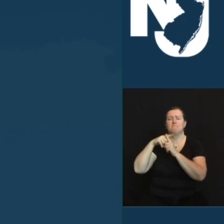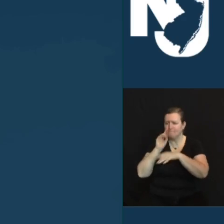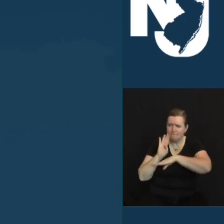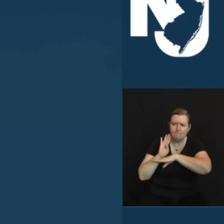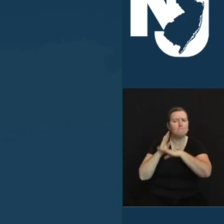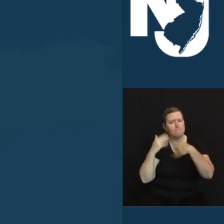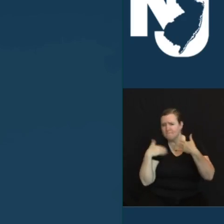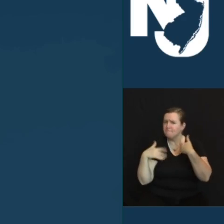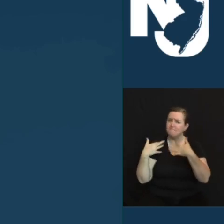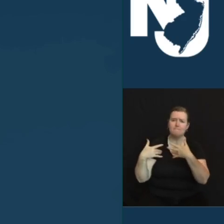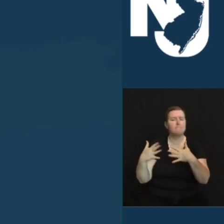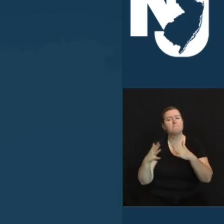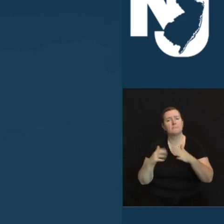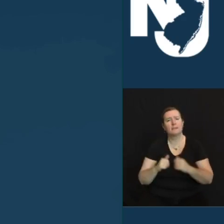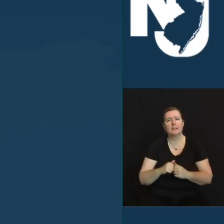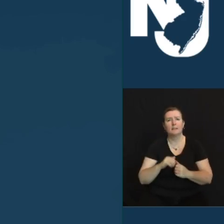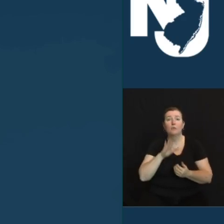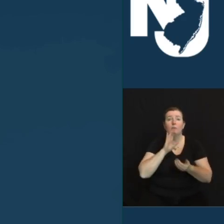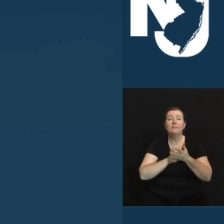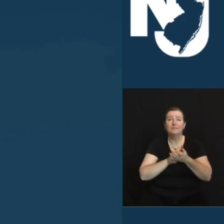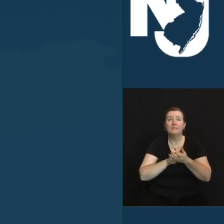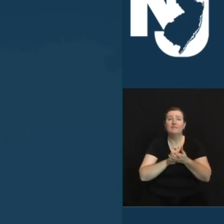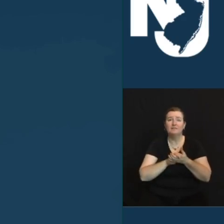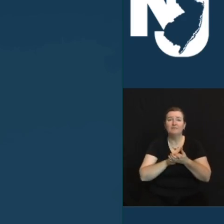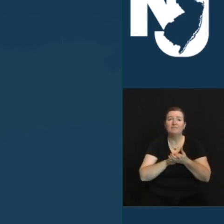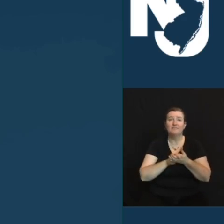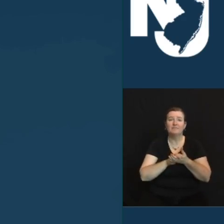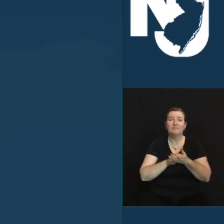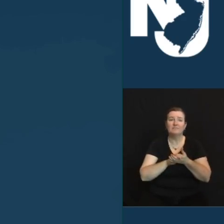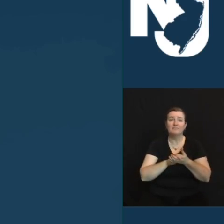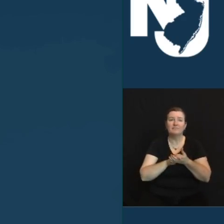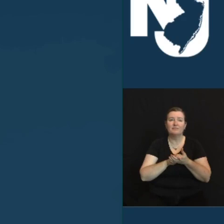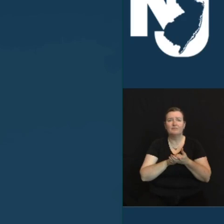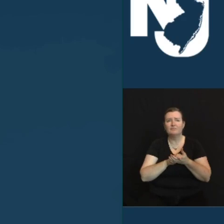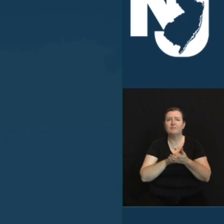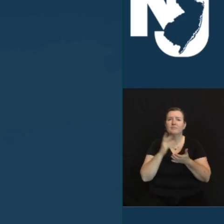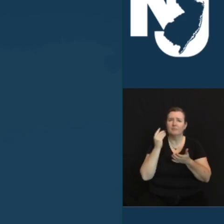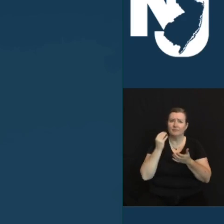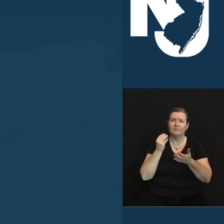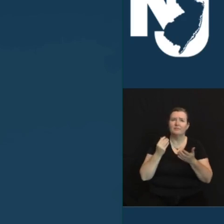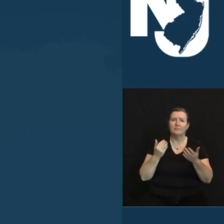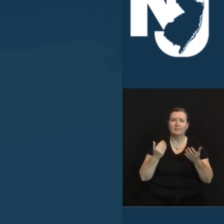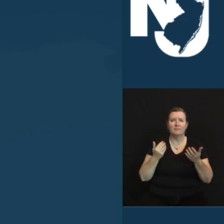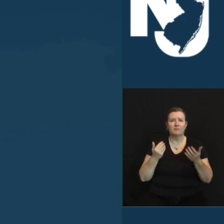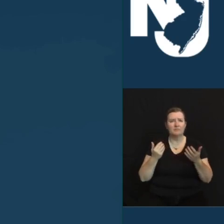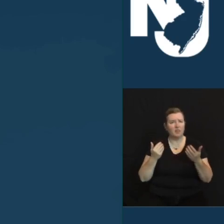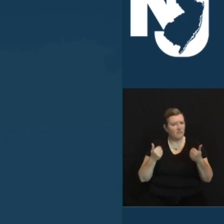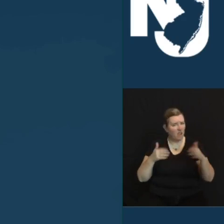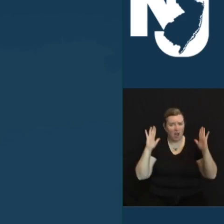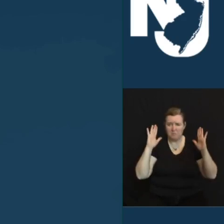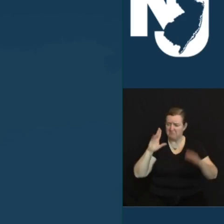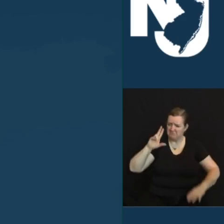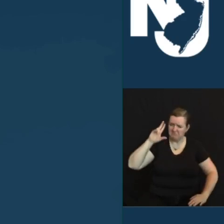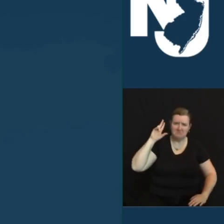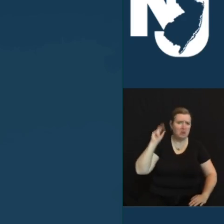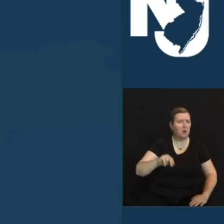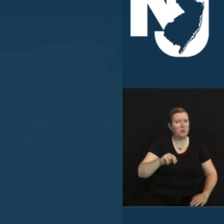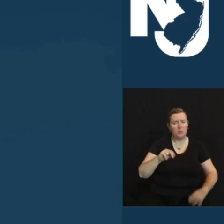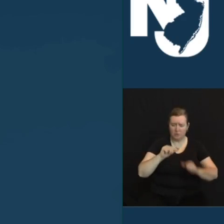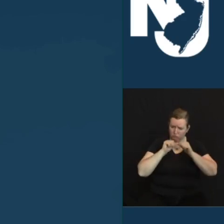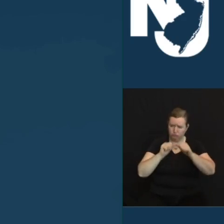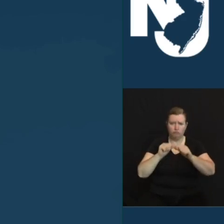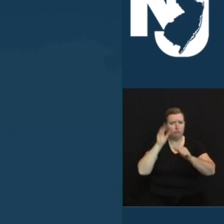mantra. Carol asking, "How do you give up, Vin?" And his reply, "You don't." Several years ago, Vinny